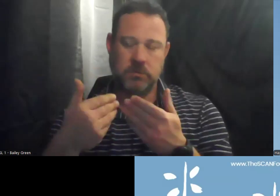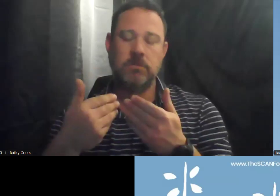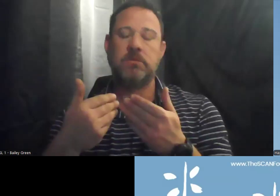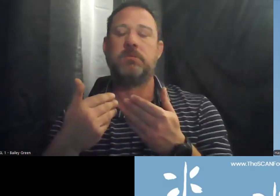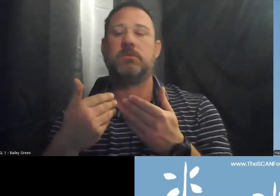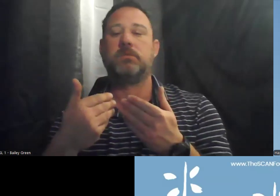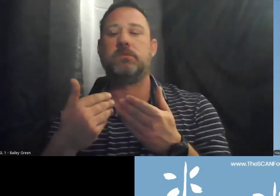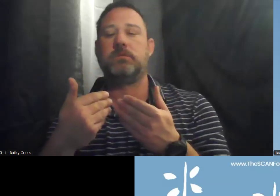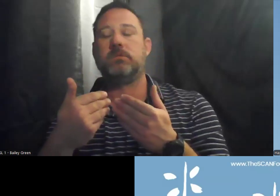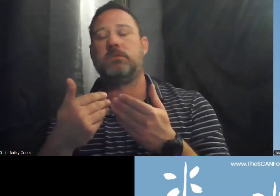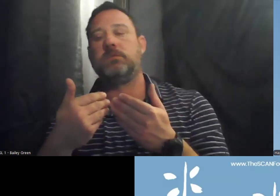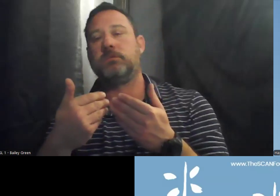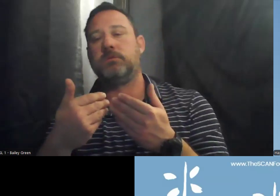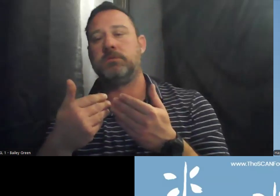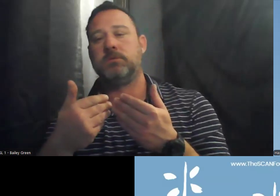in